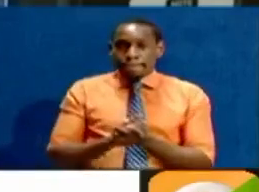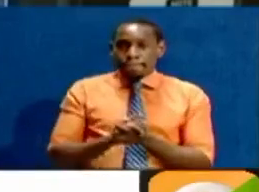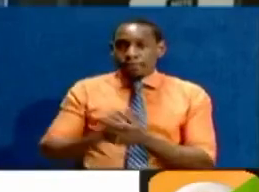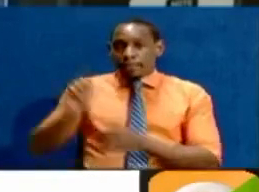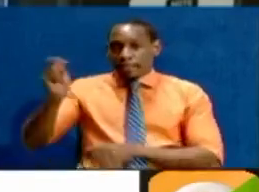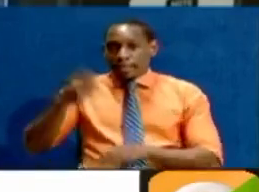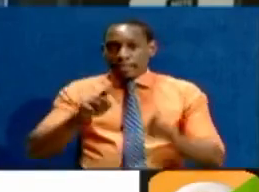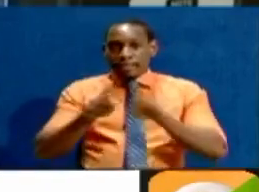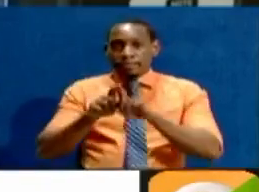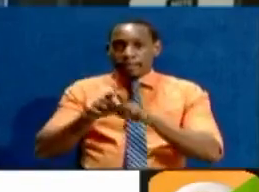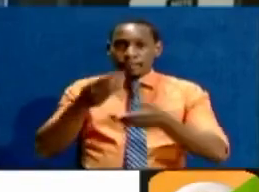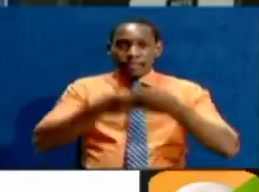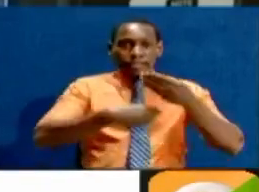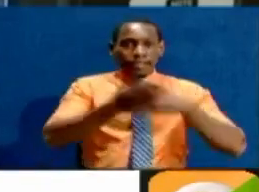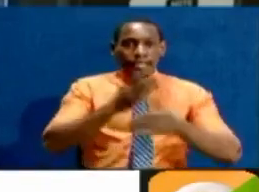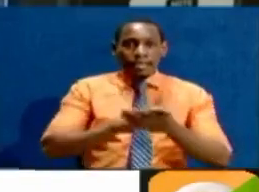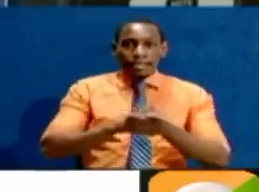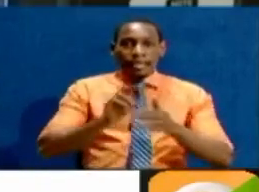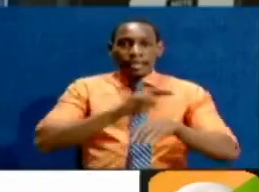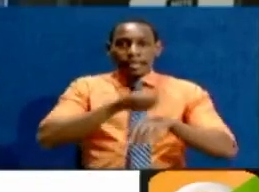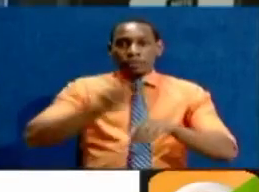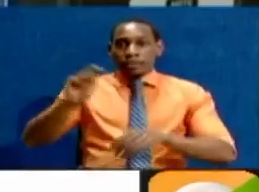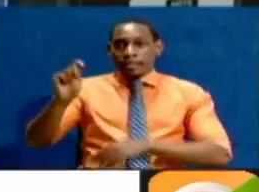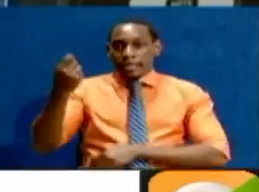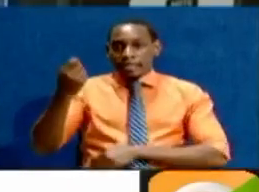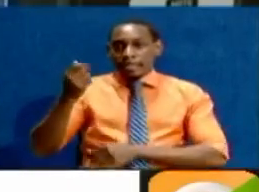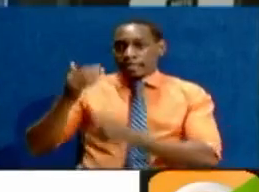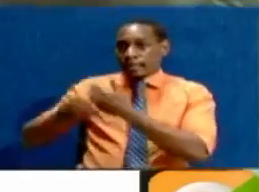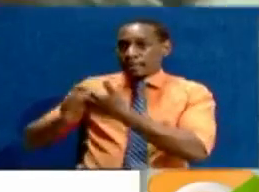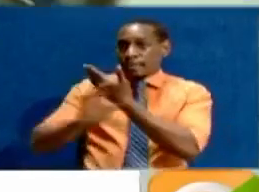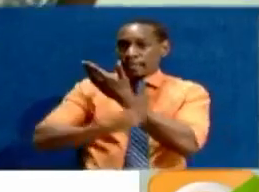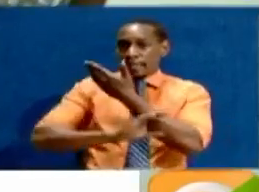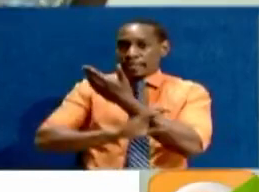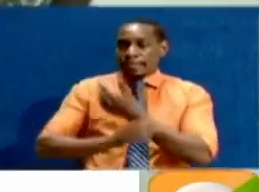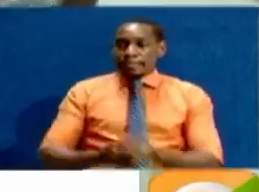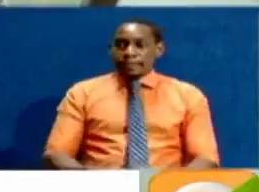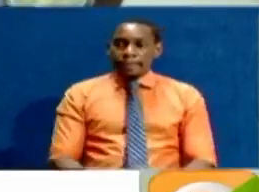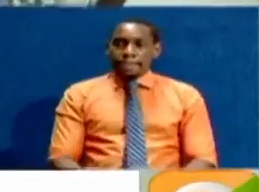for Kenya but also for selling the nation of Kenya to other neighboring countries.